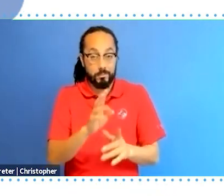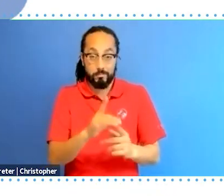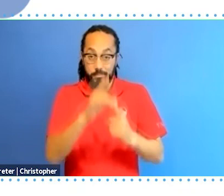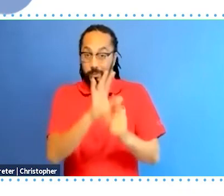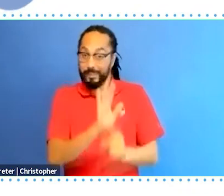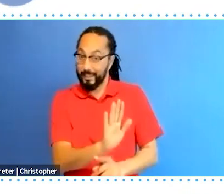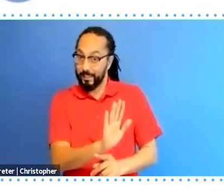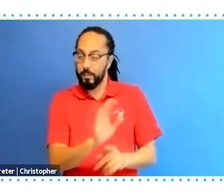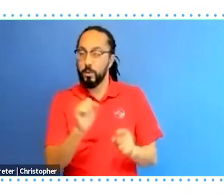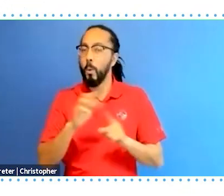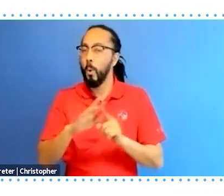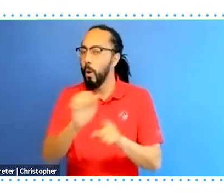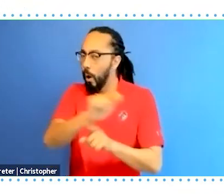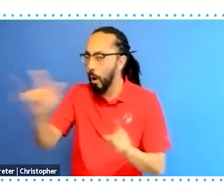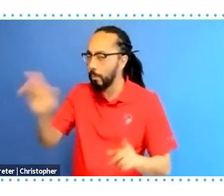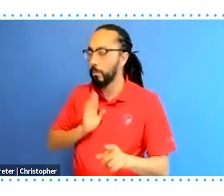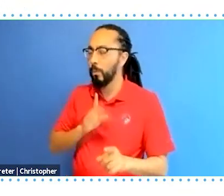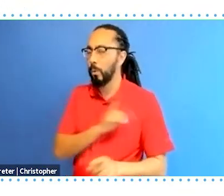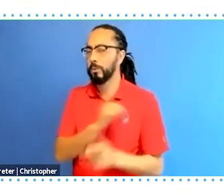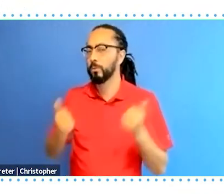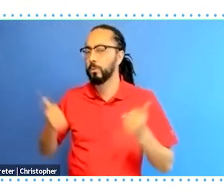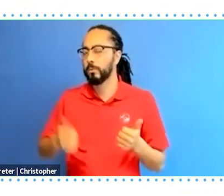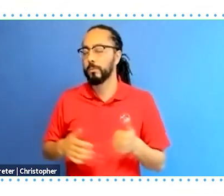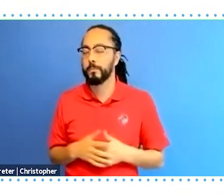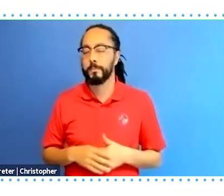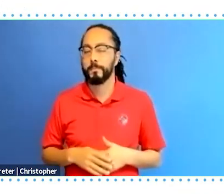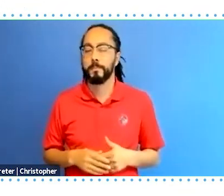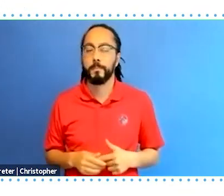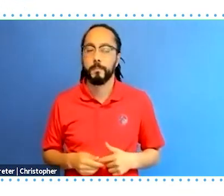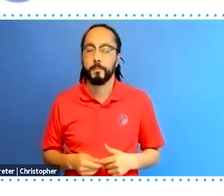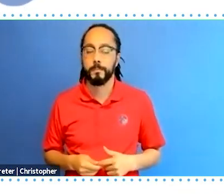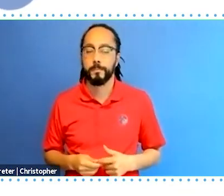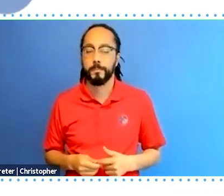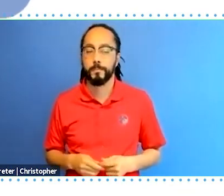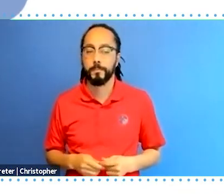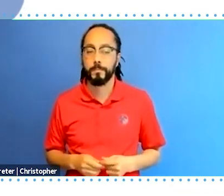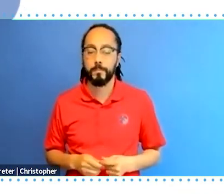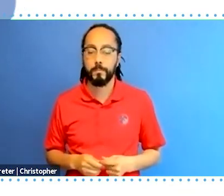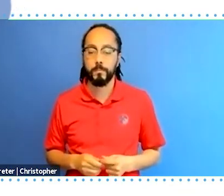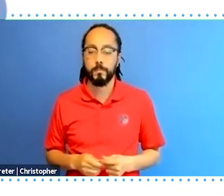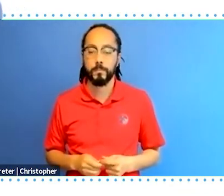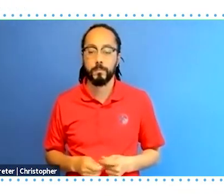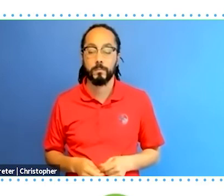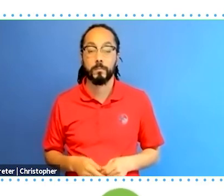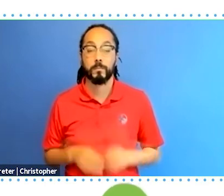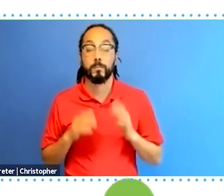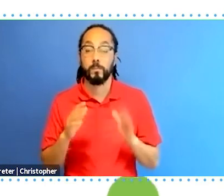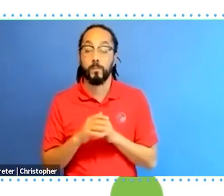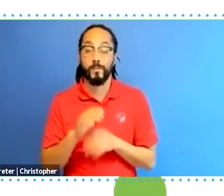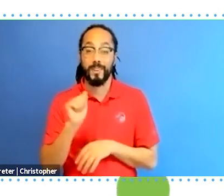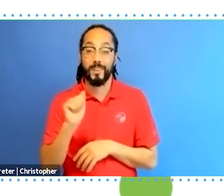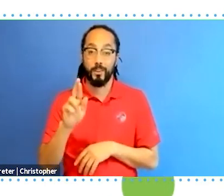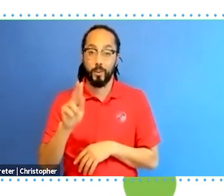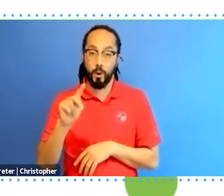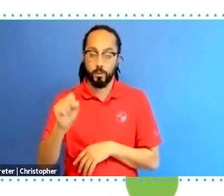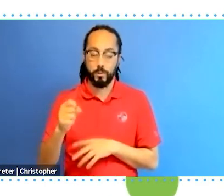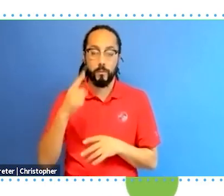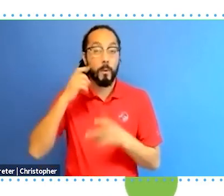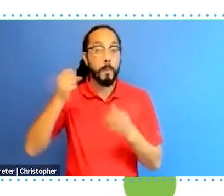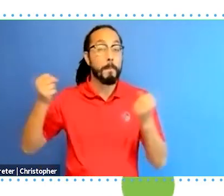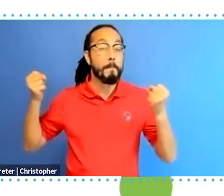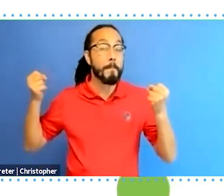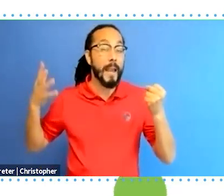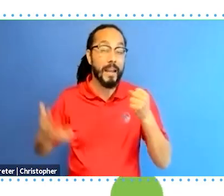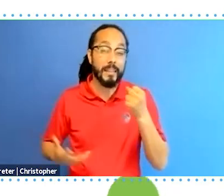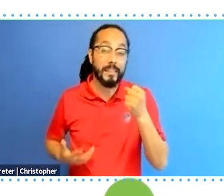I think the arts often, like for many years, our sort of way of thinking is like,